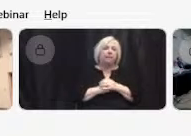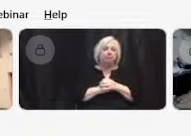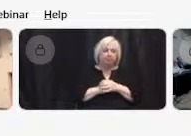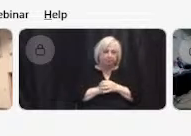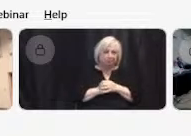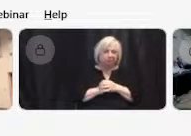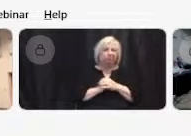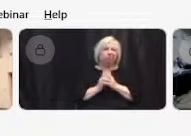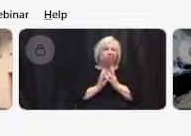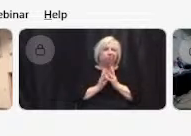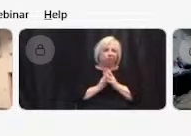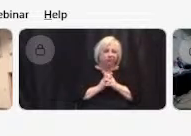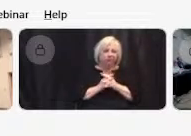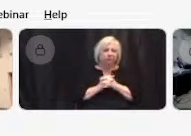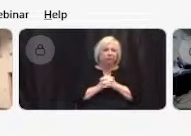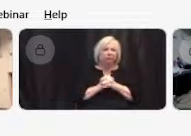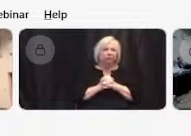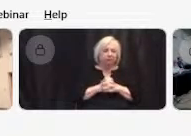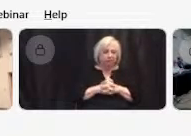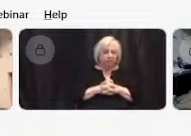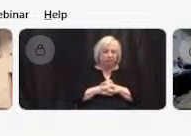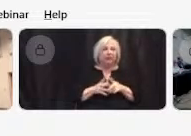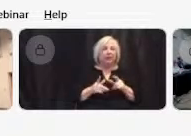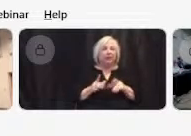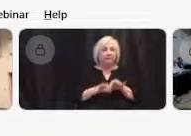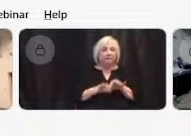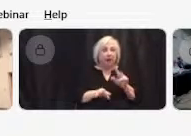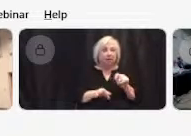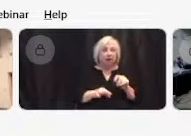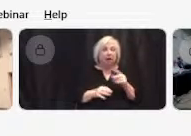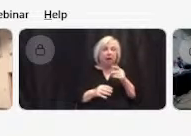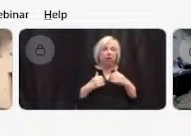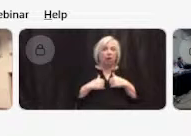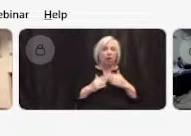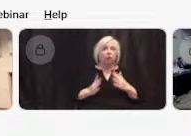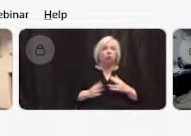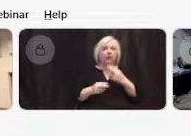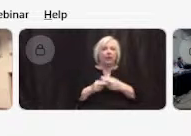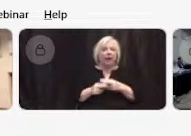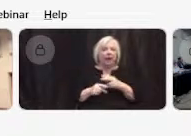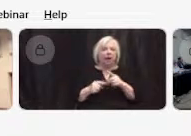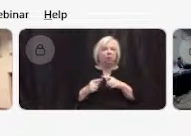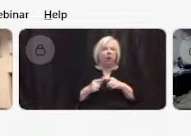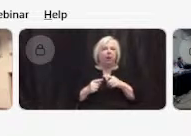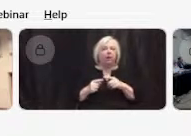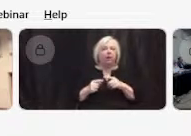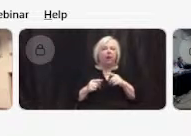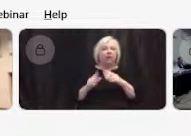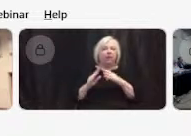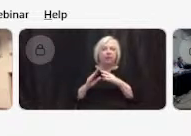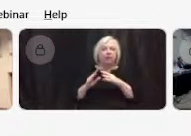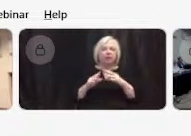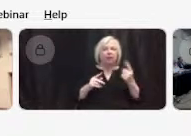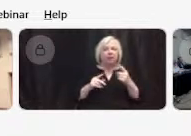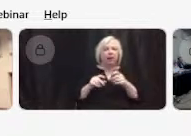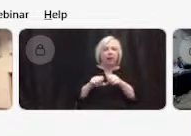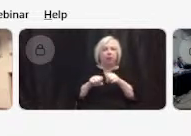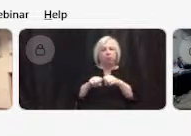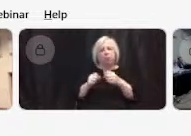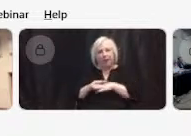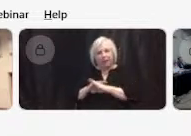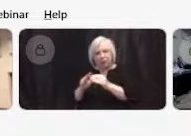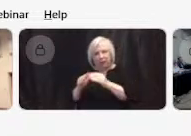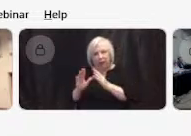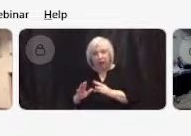as far as, I found out the owner's name when the house was broken into, but to my knowledge, he has never introduced himself to